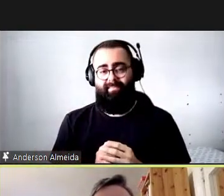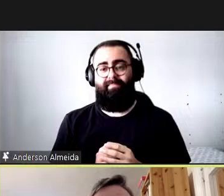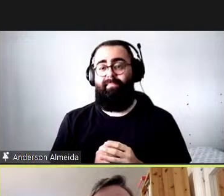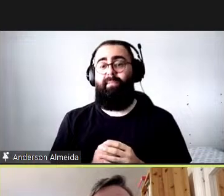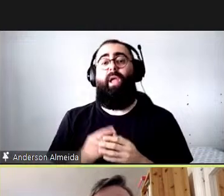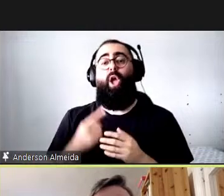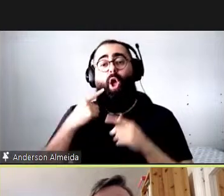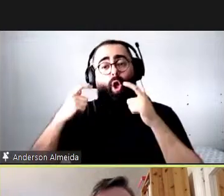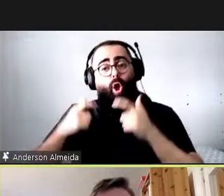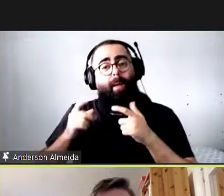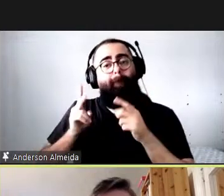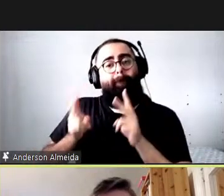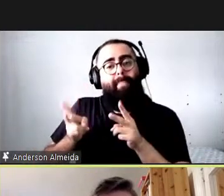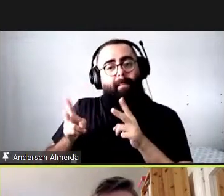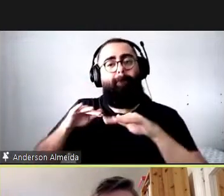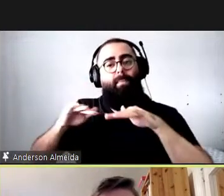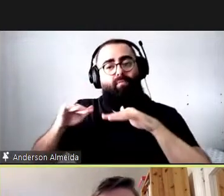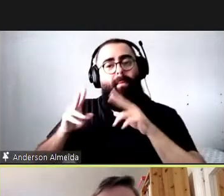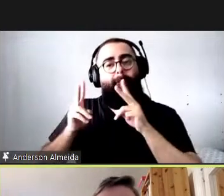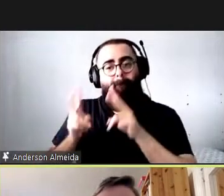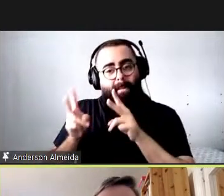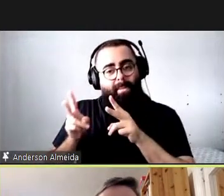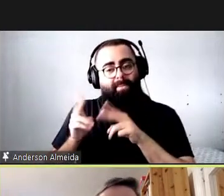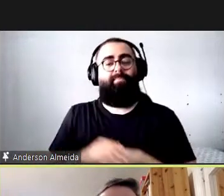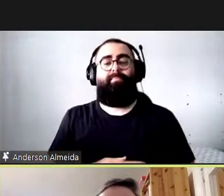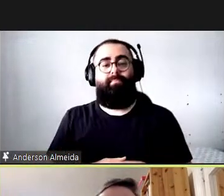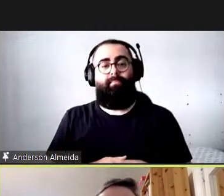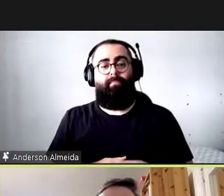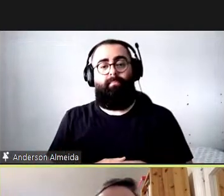An example of a contrast in location